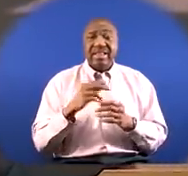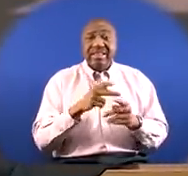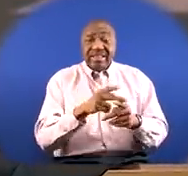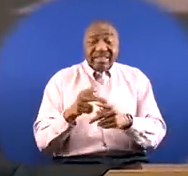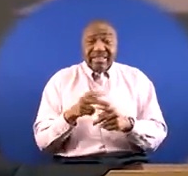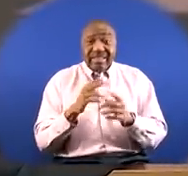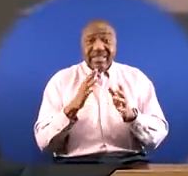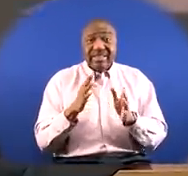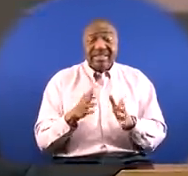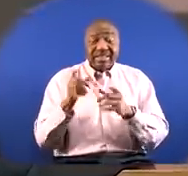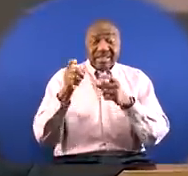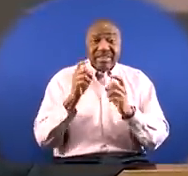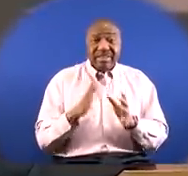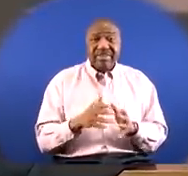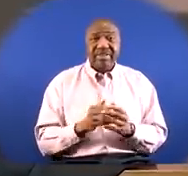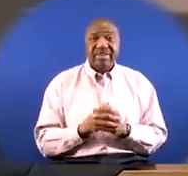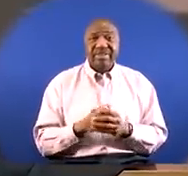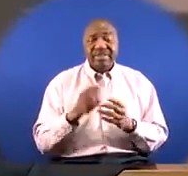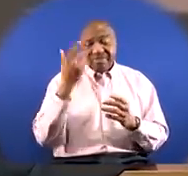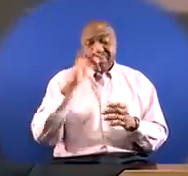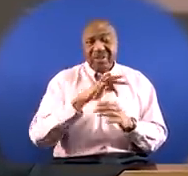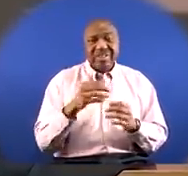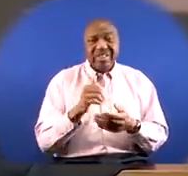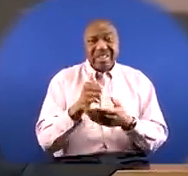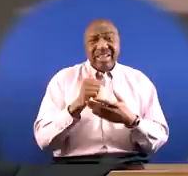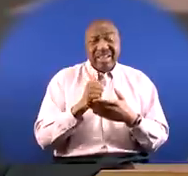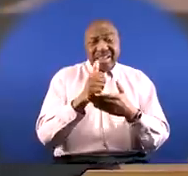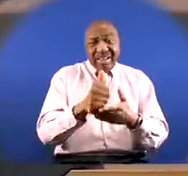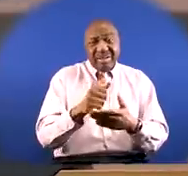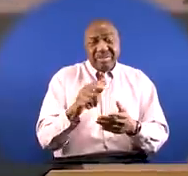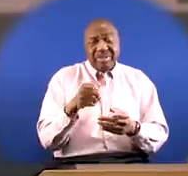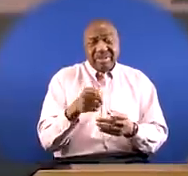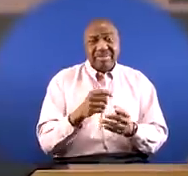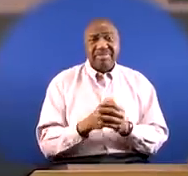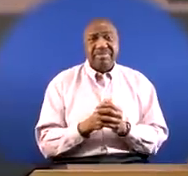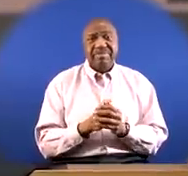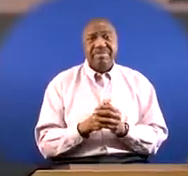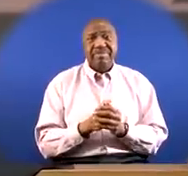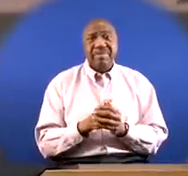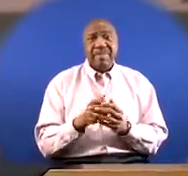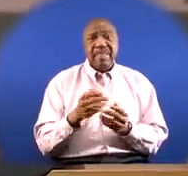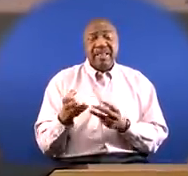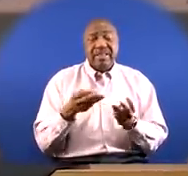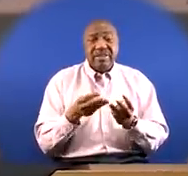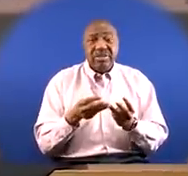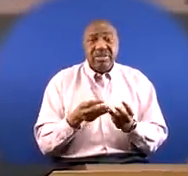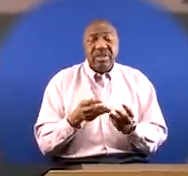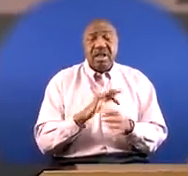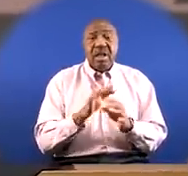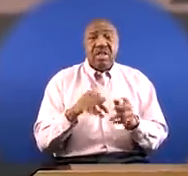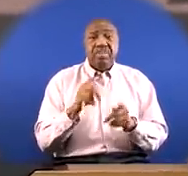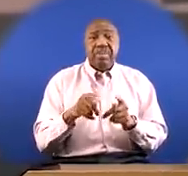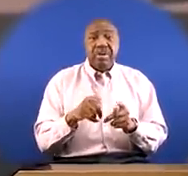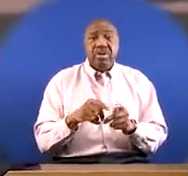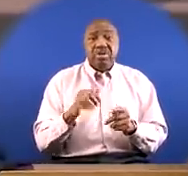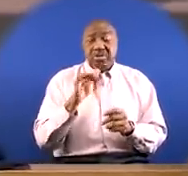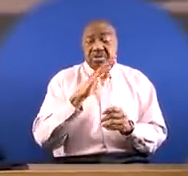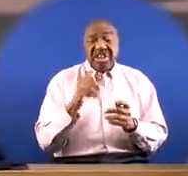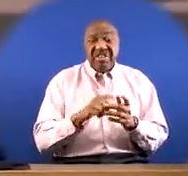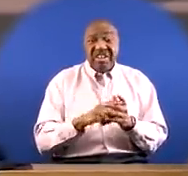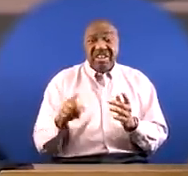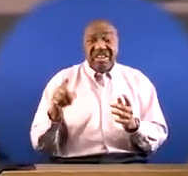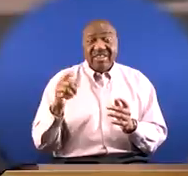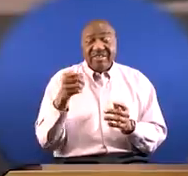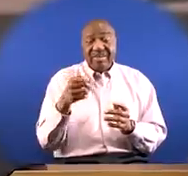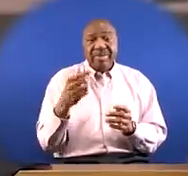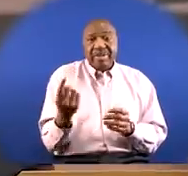We thank God for the work that she does and all those who serve along with that team of individuals who never leave his